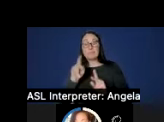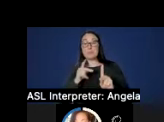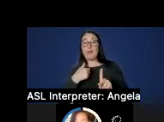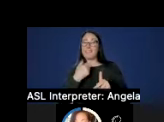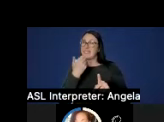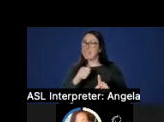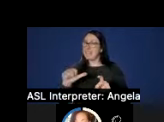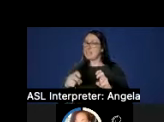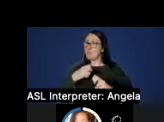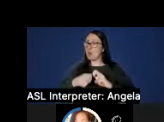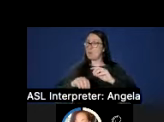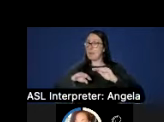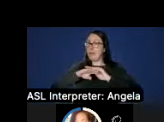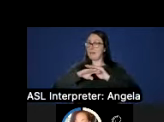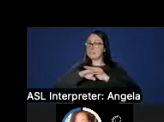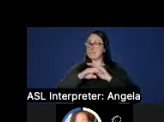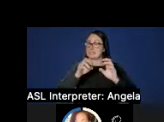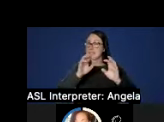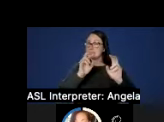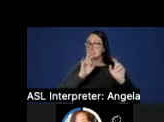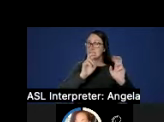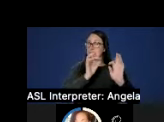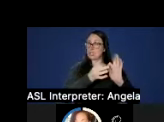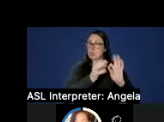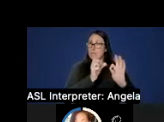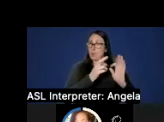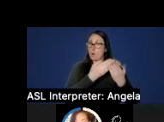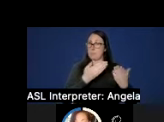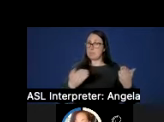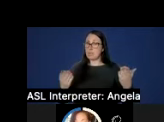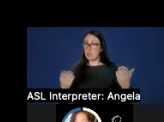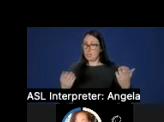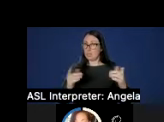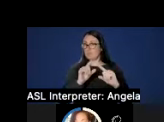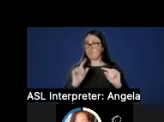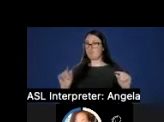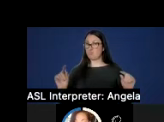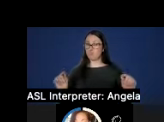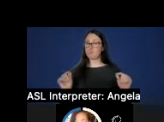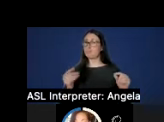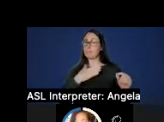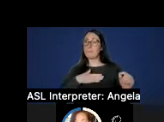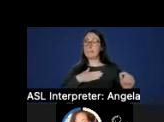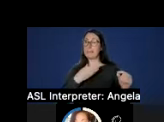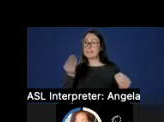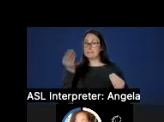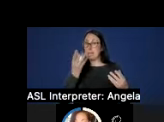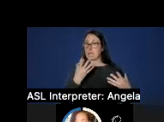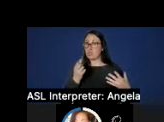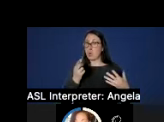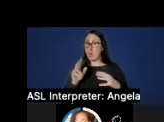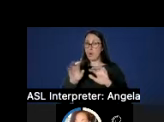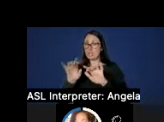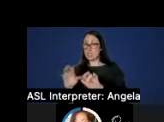trouble accessing interpretation, the materials, etc., please unmute or drop something in the chat because we do have